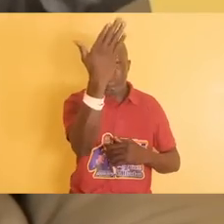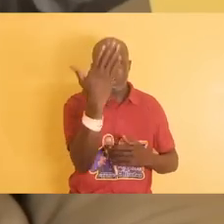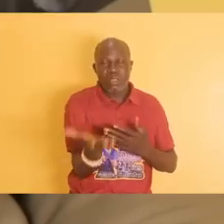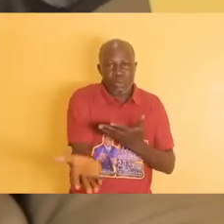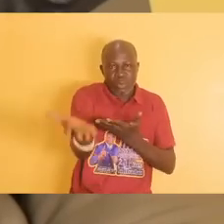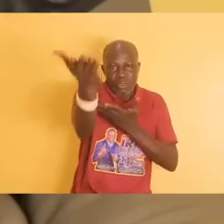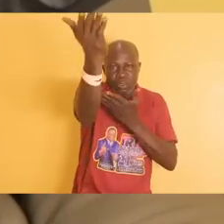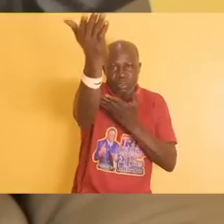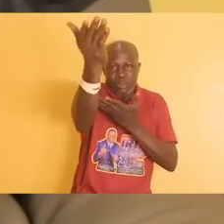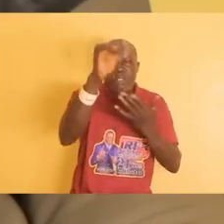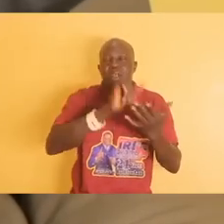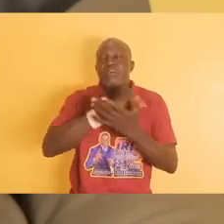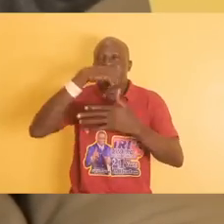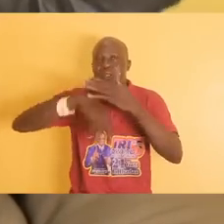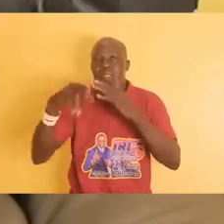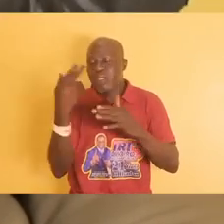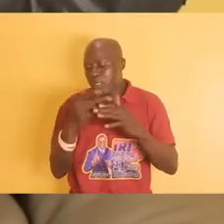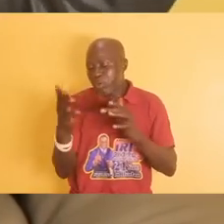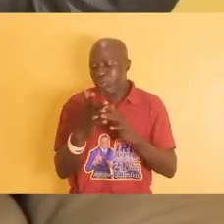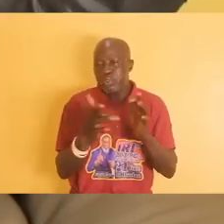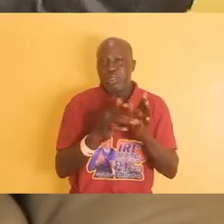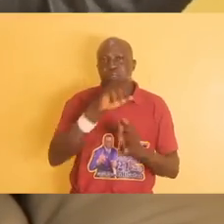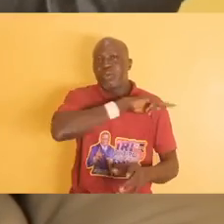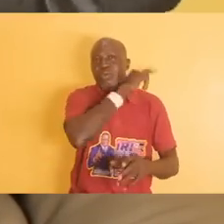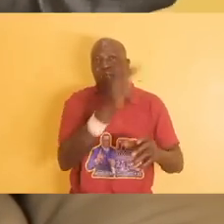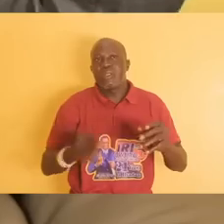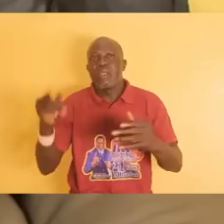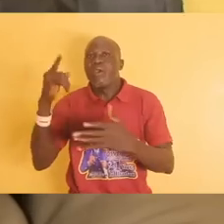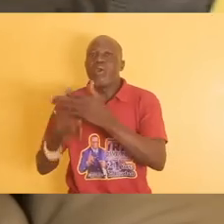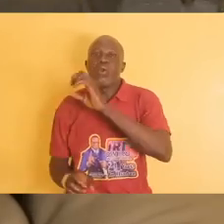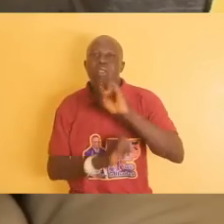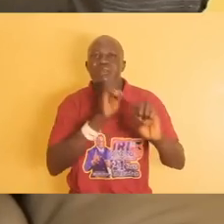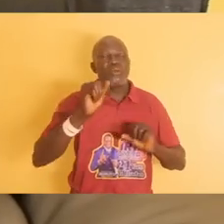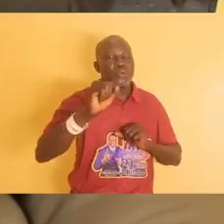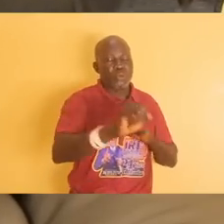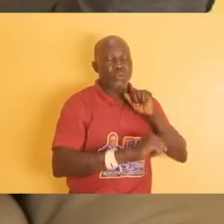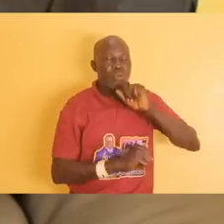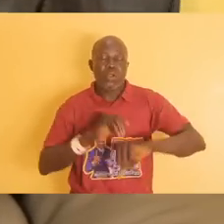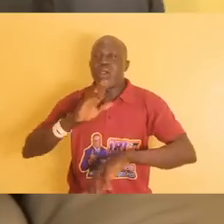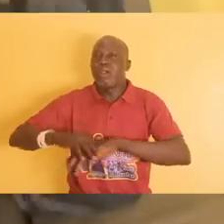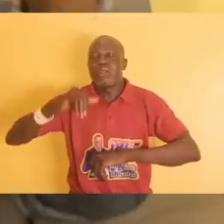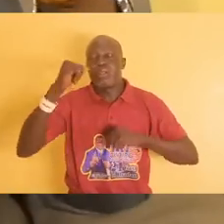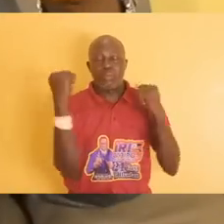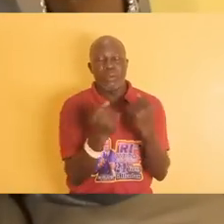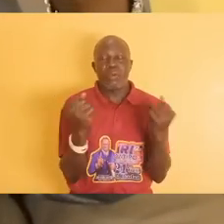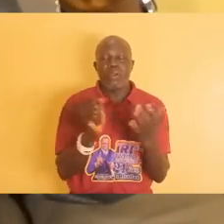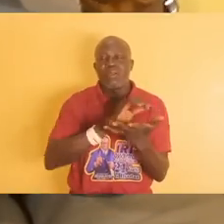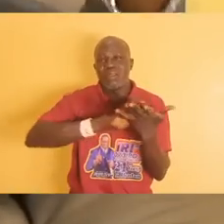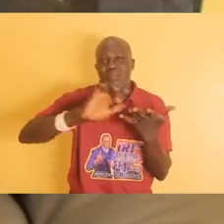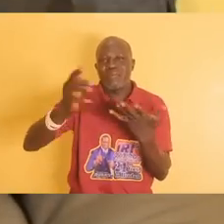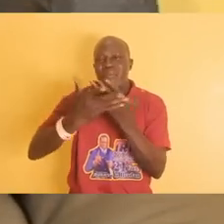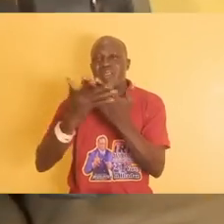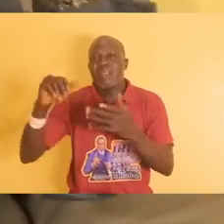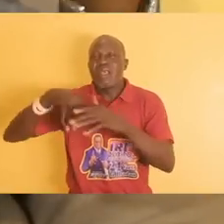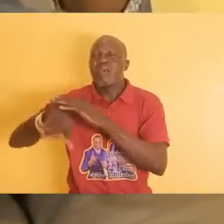changes. That end that you stretch up in the name of Jesus Christ of Nazareth. Whatsoever will come, the mind and forces